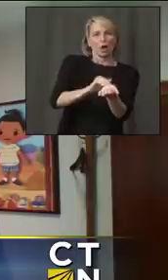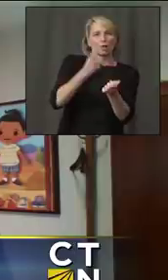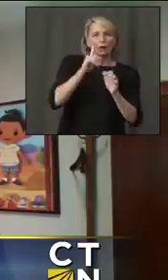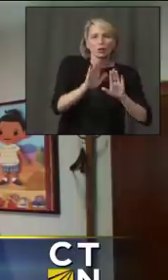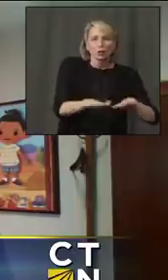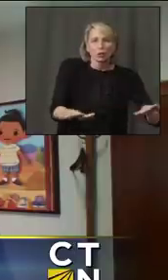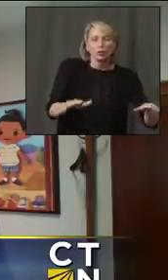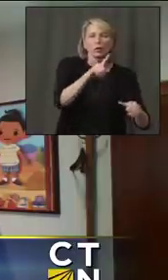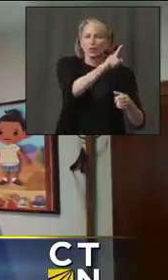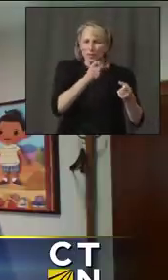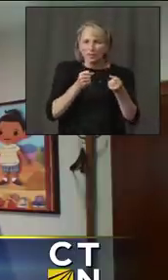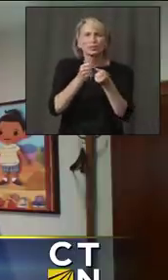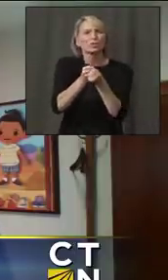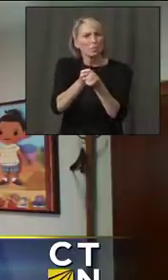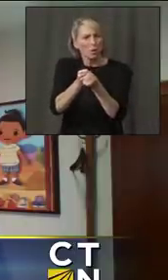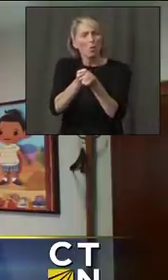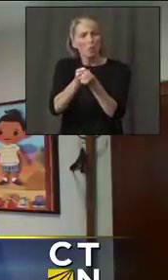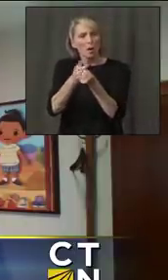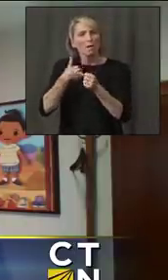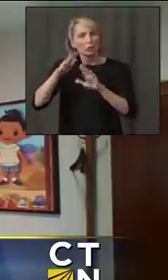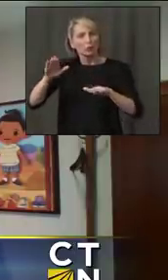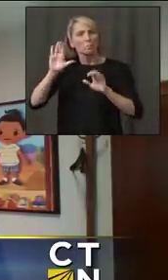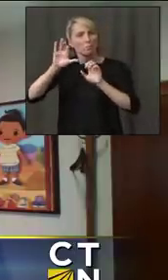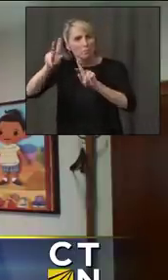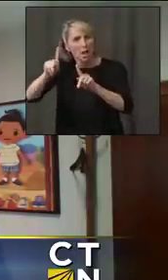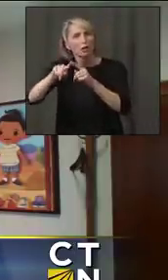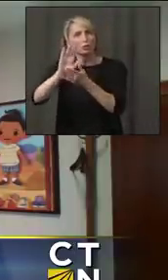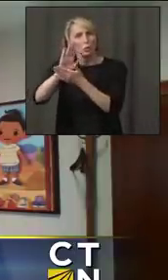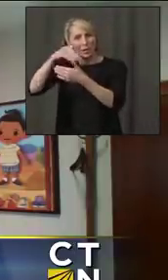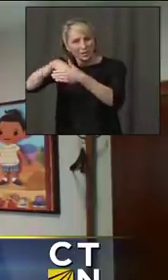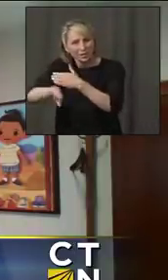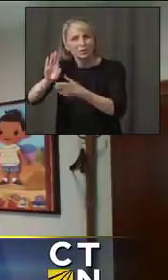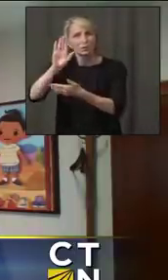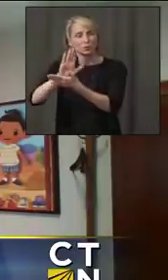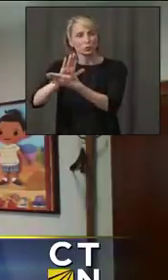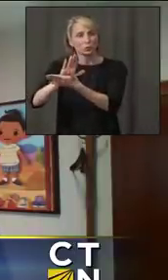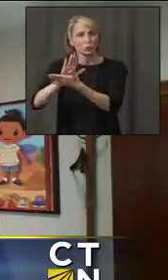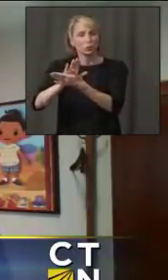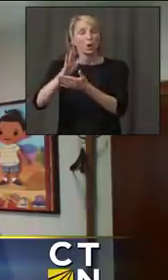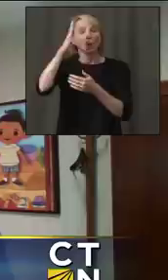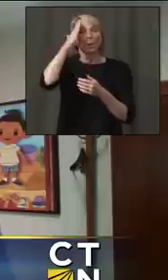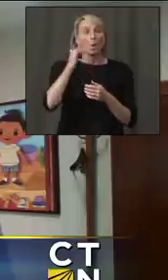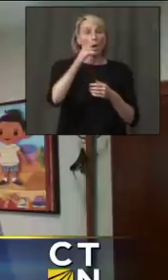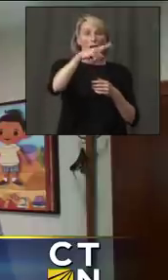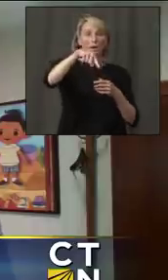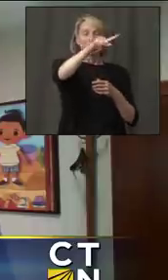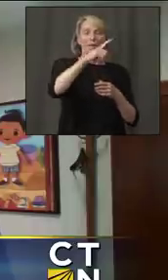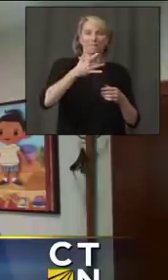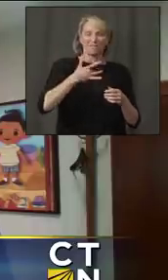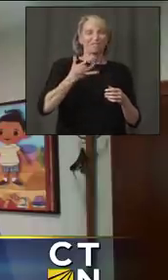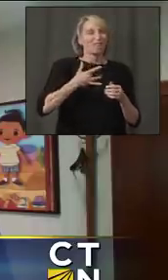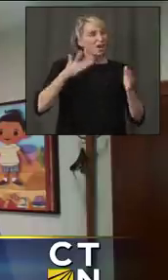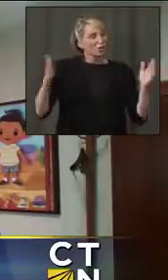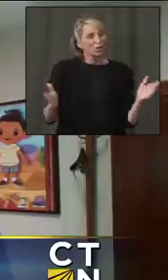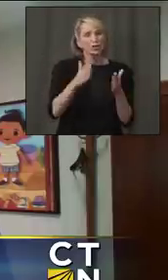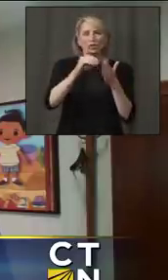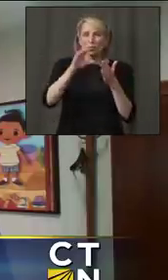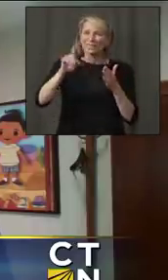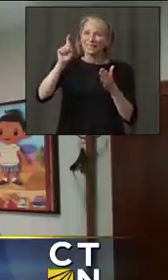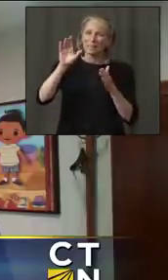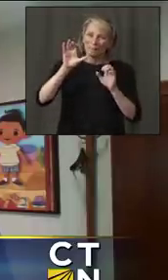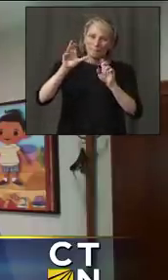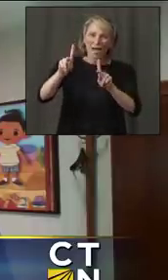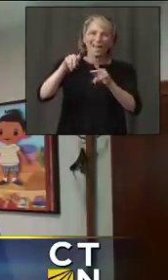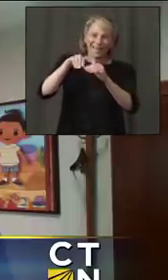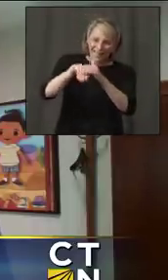risk factors both inside and outside of the schools, that states should consider a plan that brings students back to schools. We